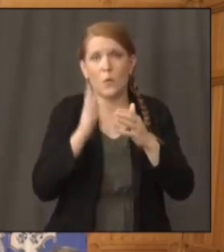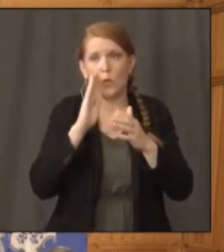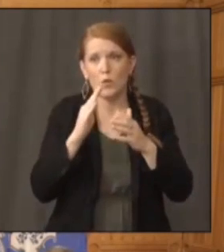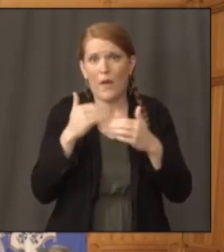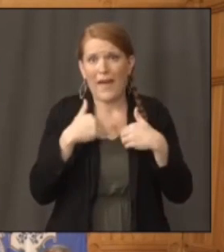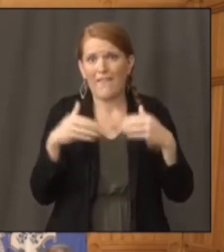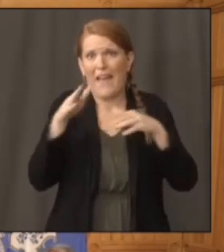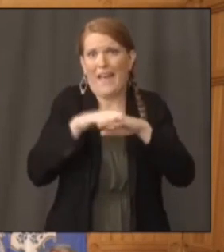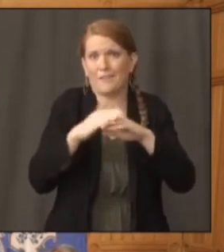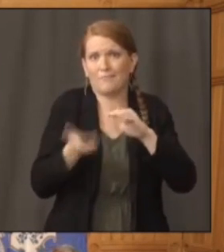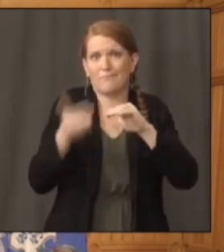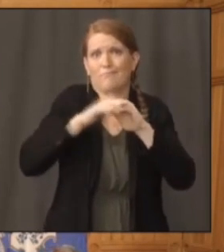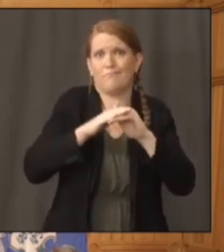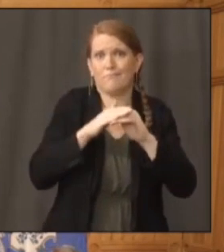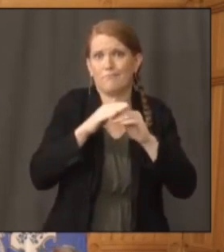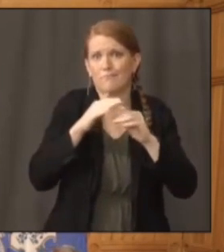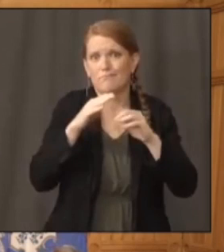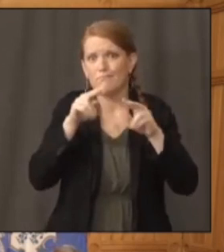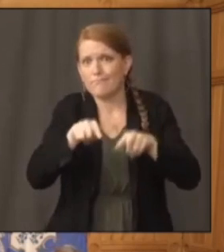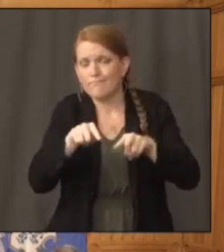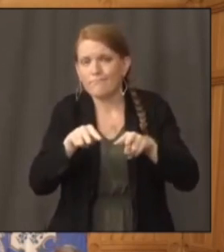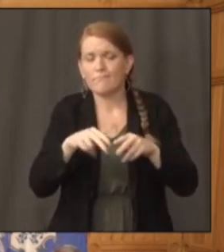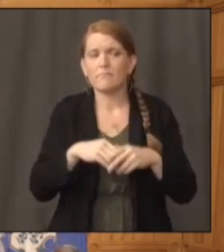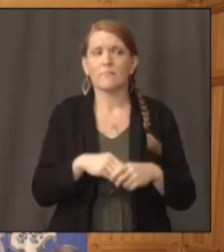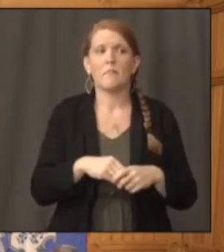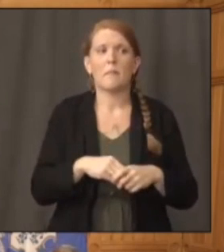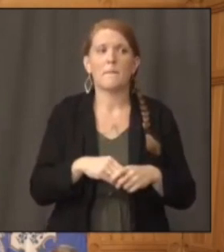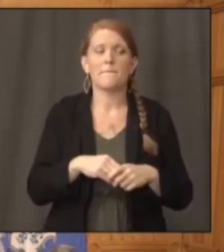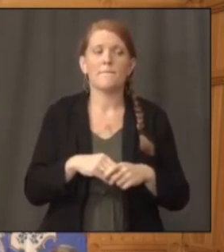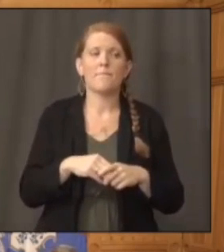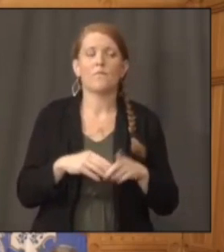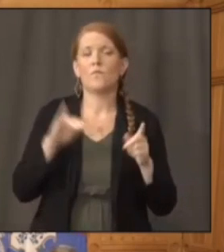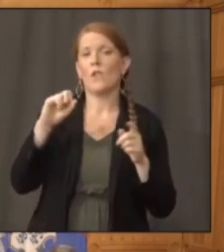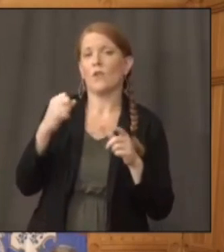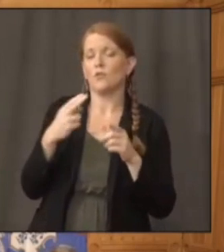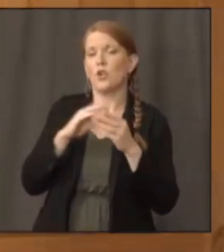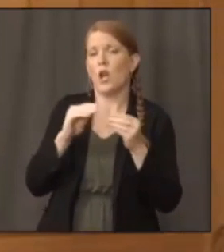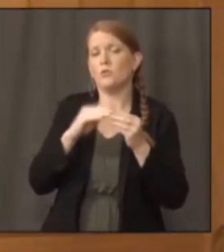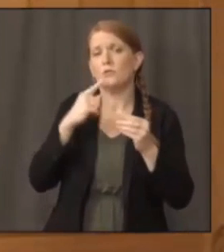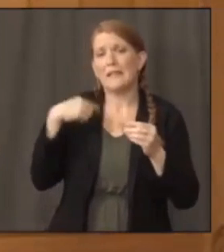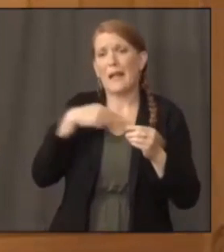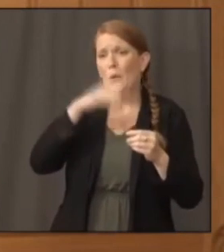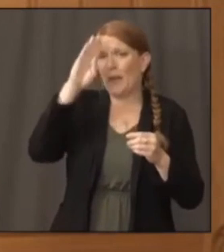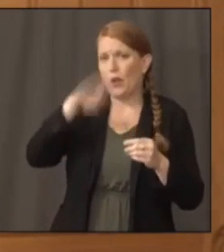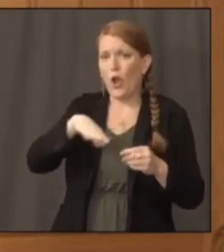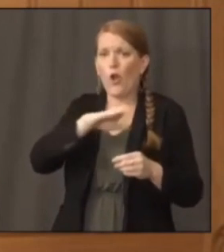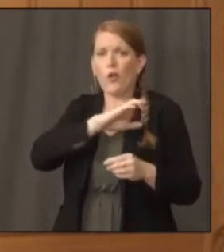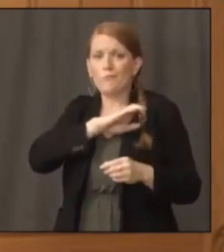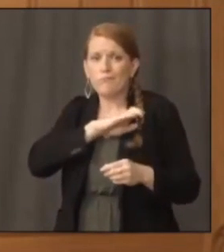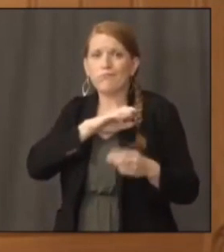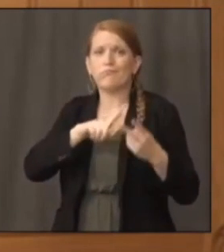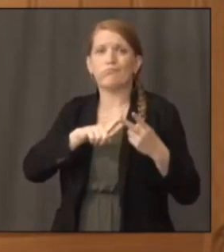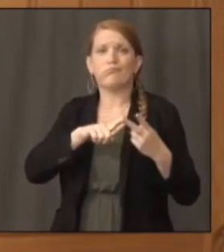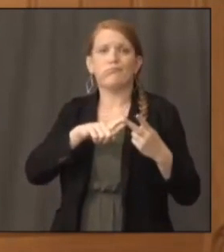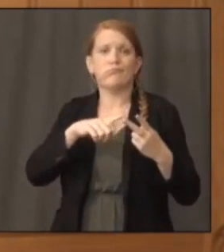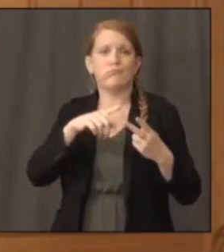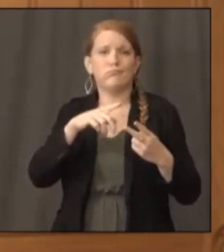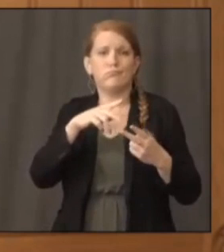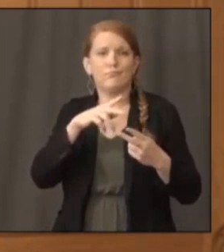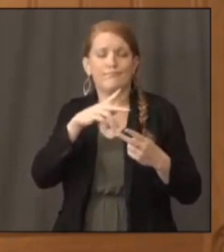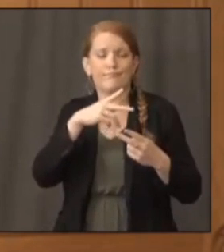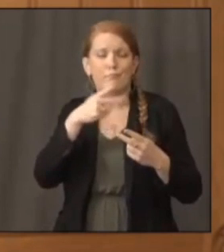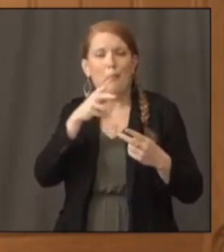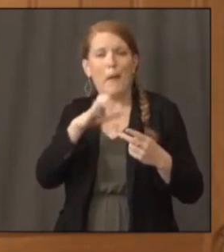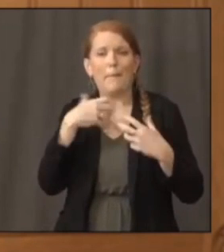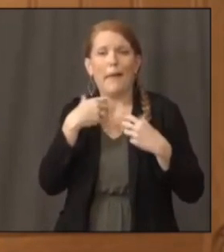Yeah, we know that our law enforcement, our public health officials, everyone's going to be on standby this weekend, working